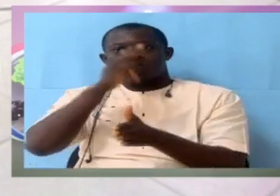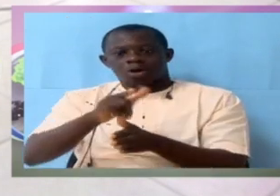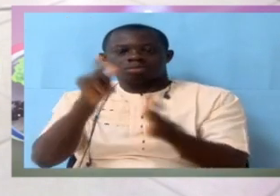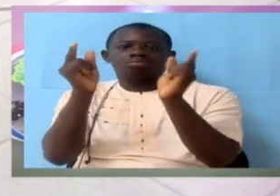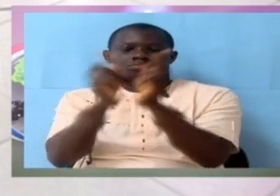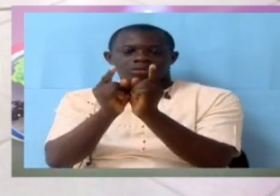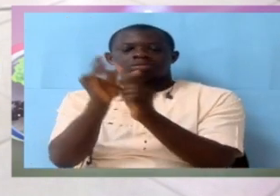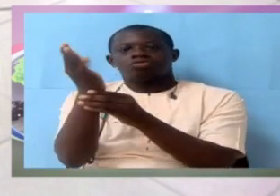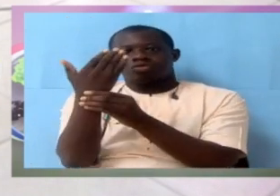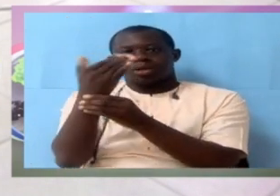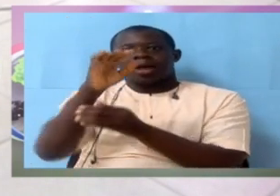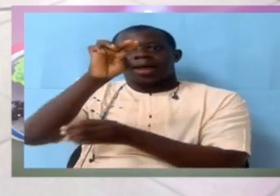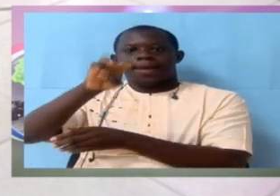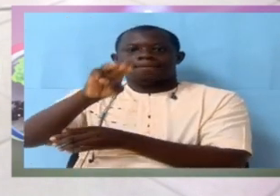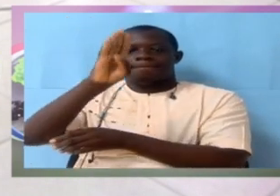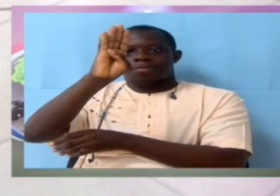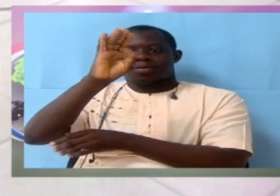day.